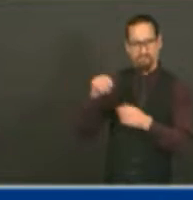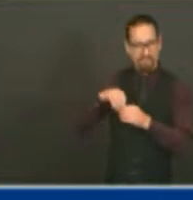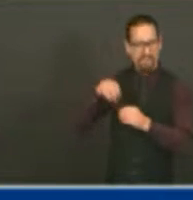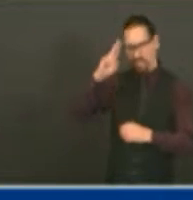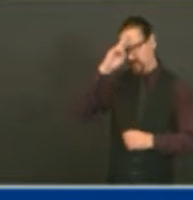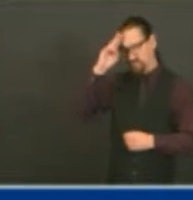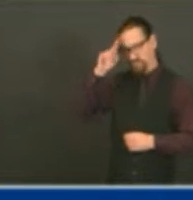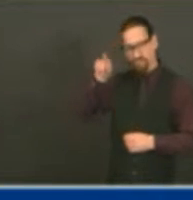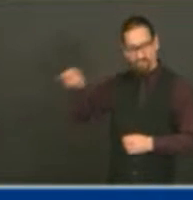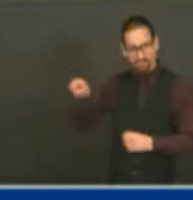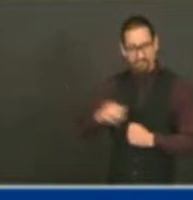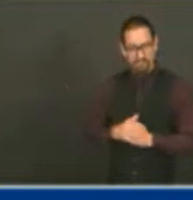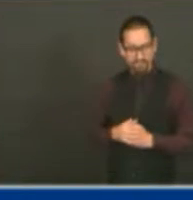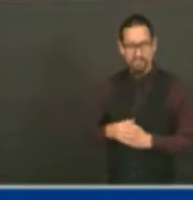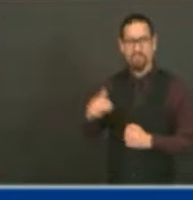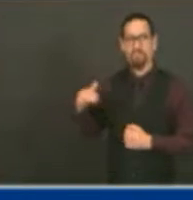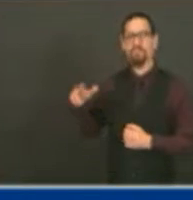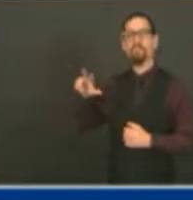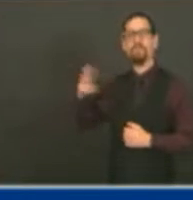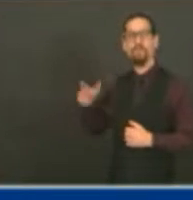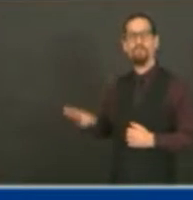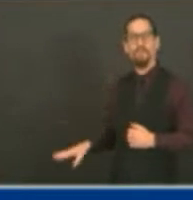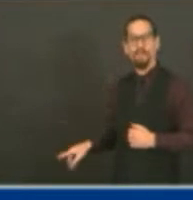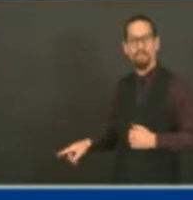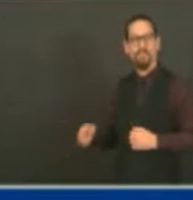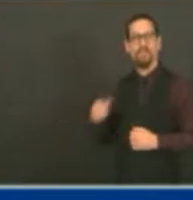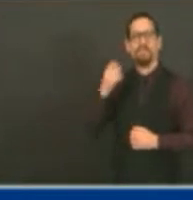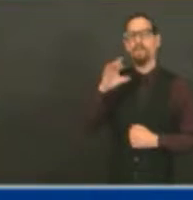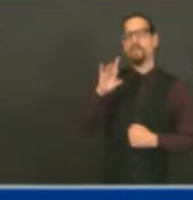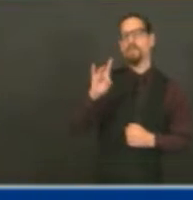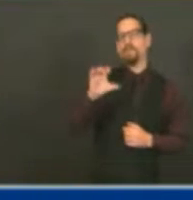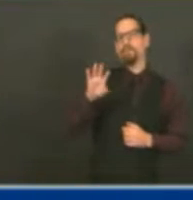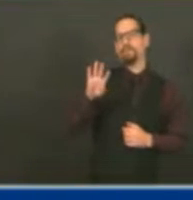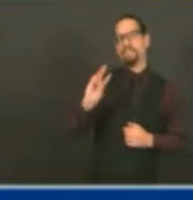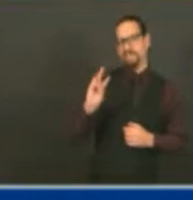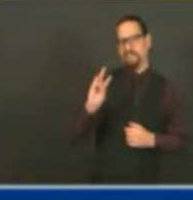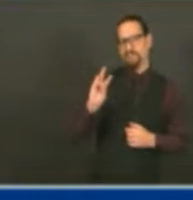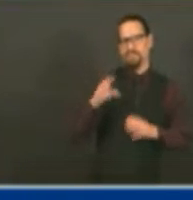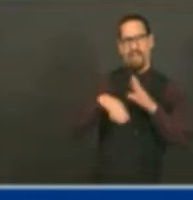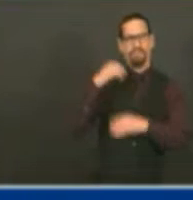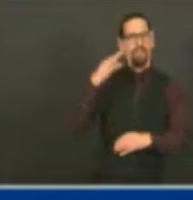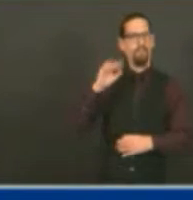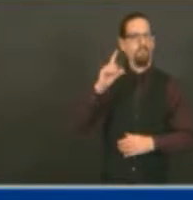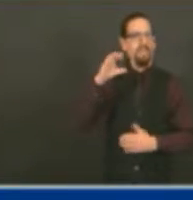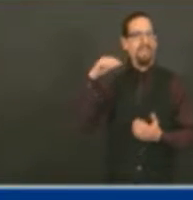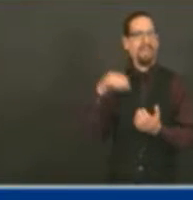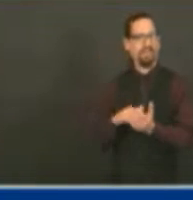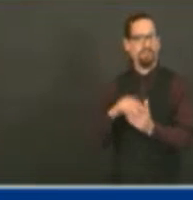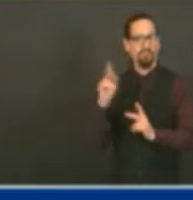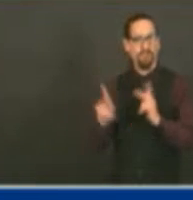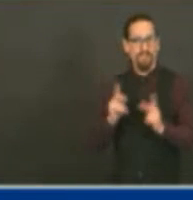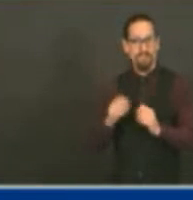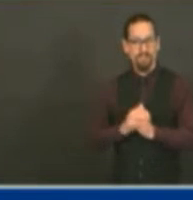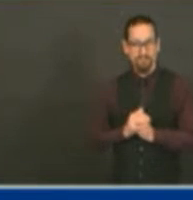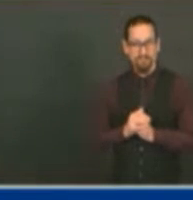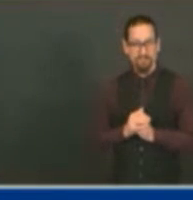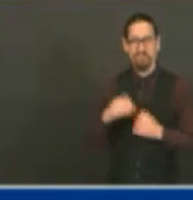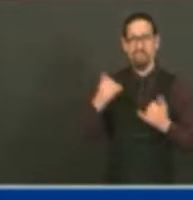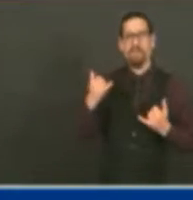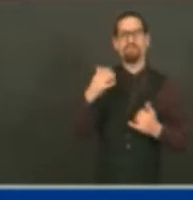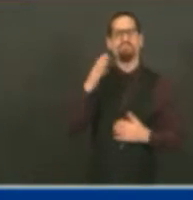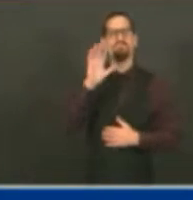On an average day now, a typical day, we are seeing more than 60 people admitted to the